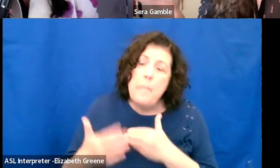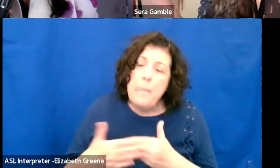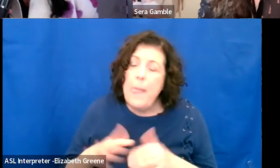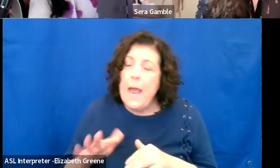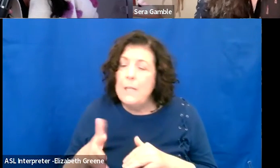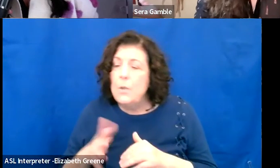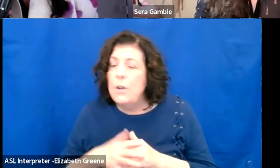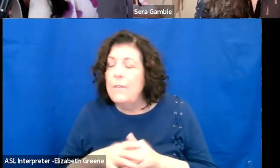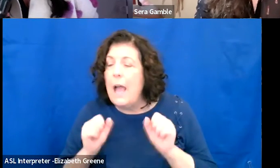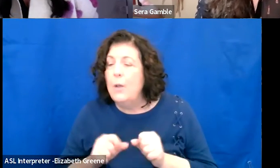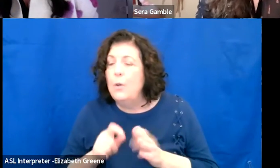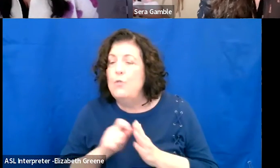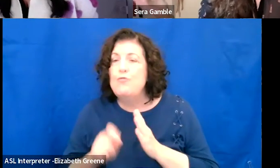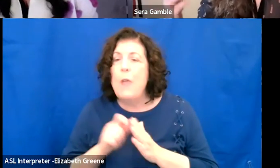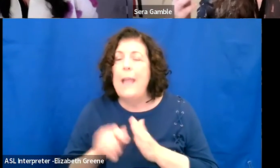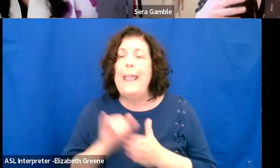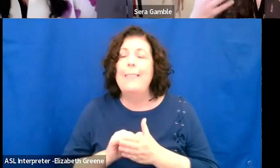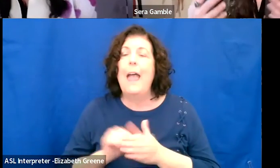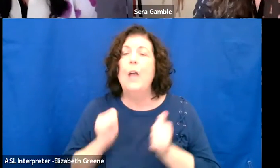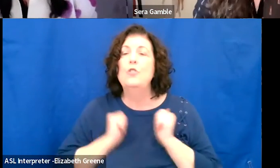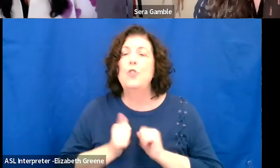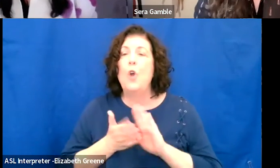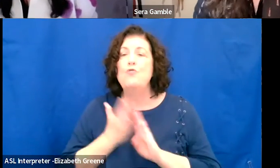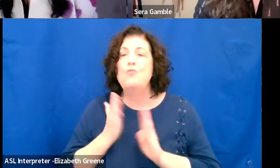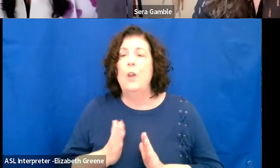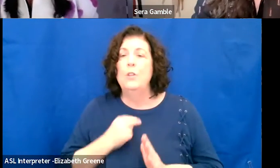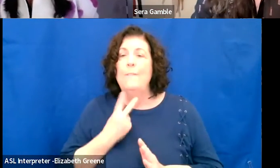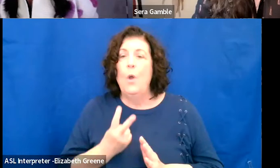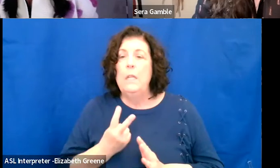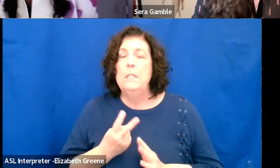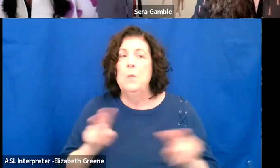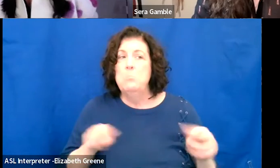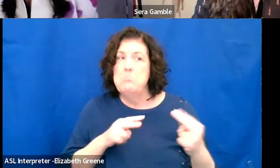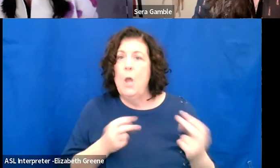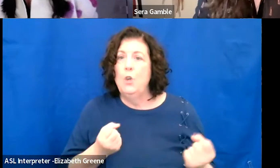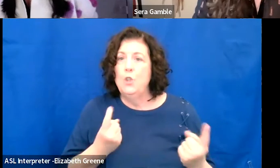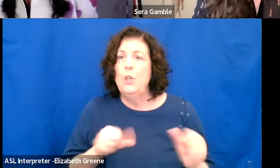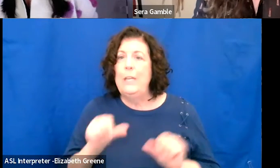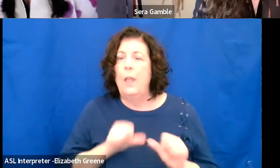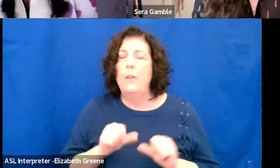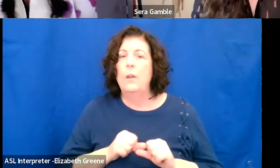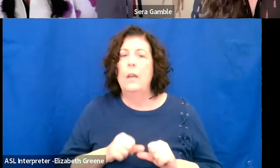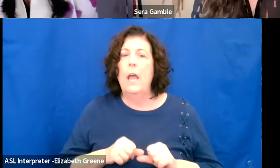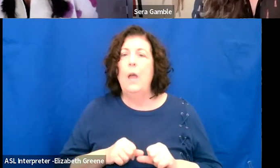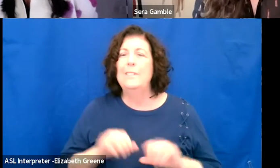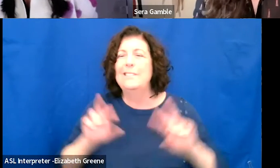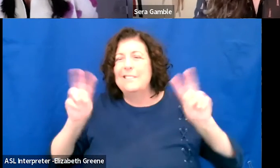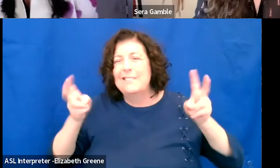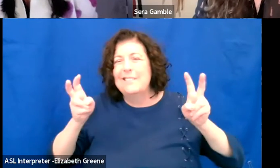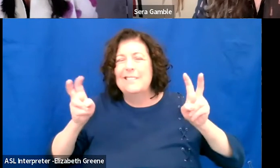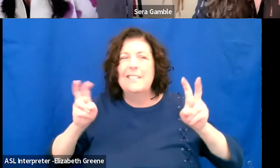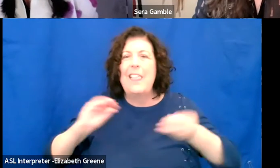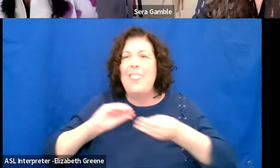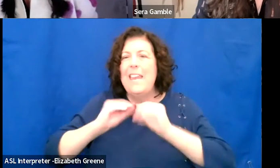I could really write in that showrunner's voice. He and I understood each other. I was, you know, more or less the number two at a certain